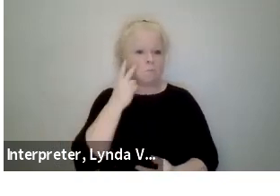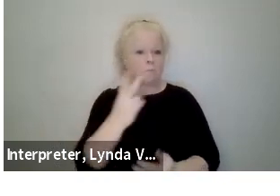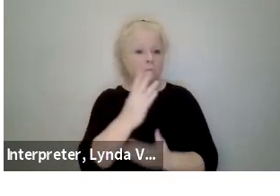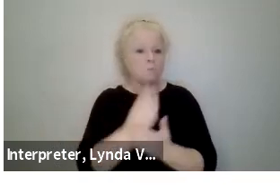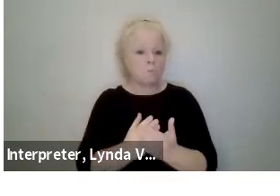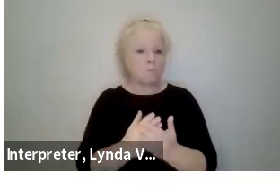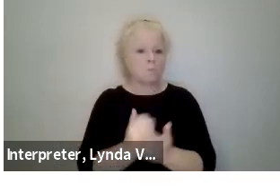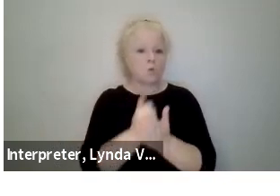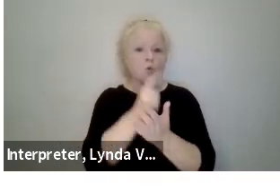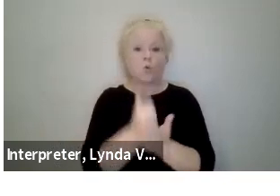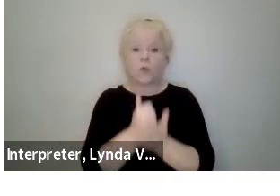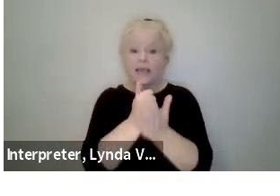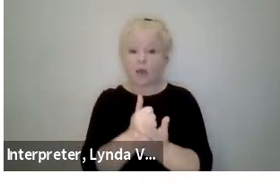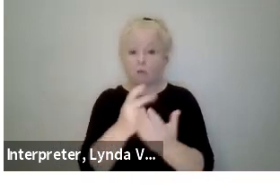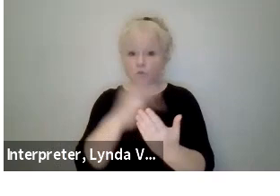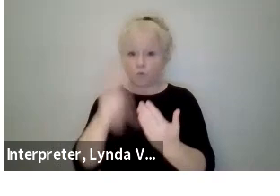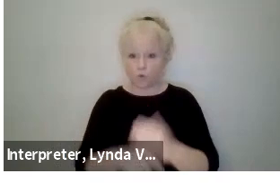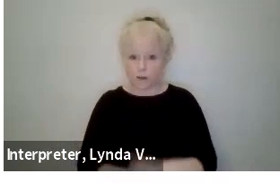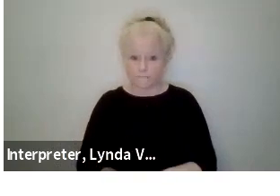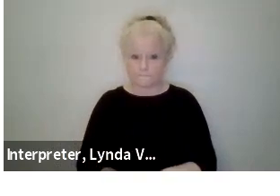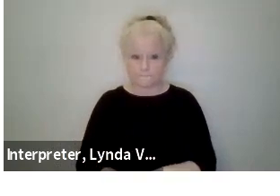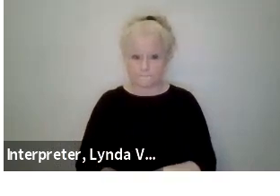we've helped through our program.